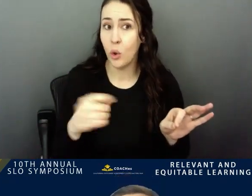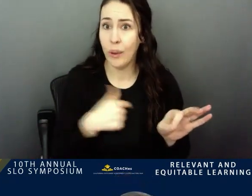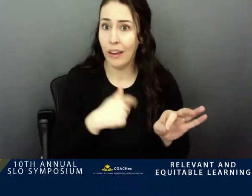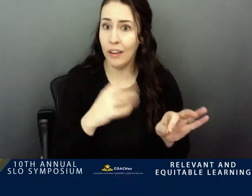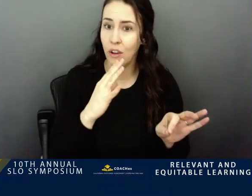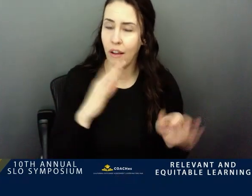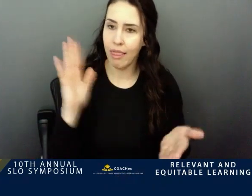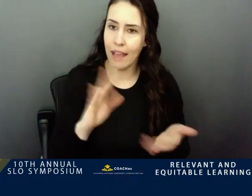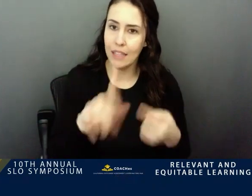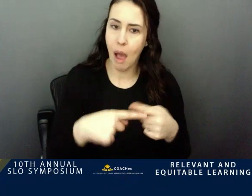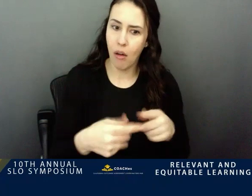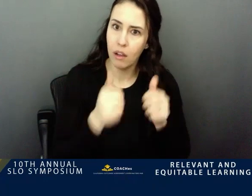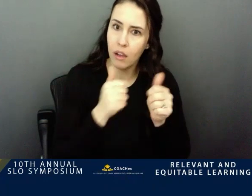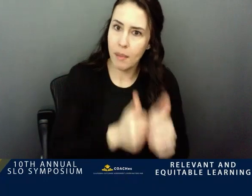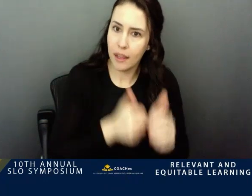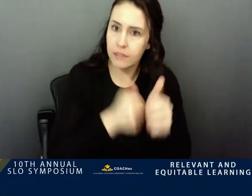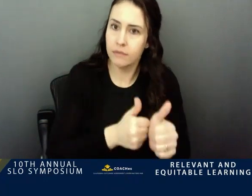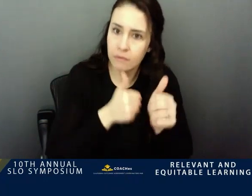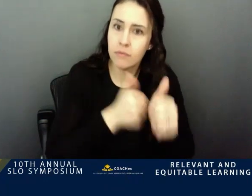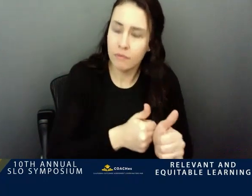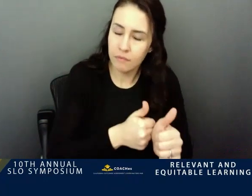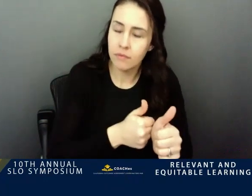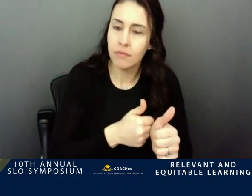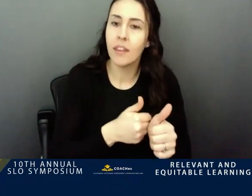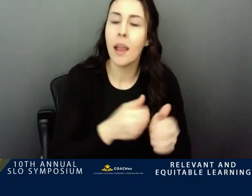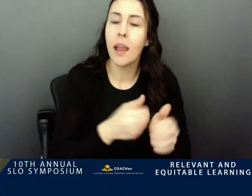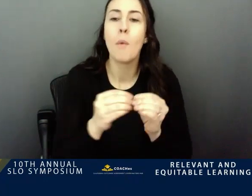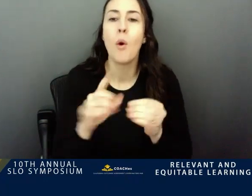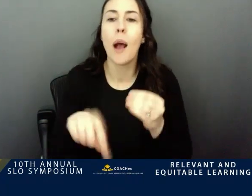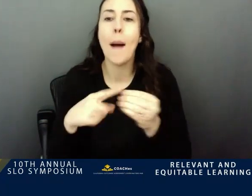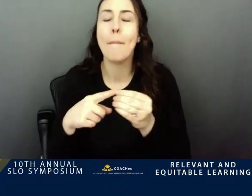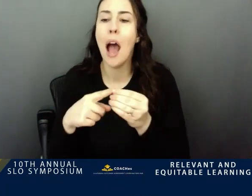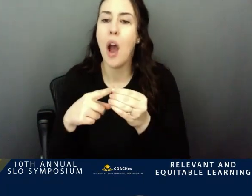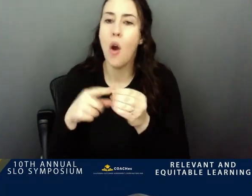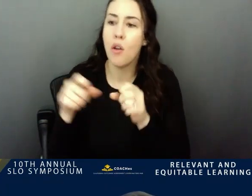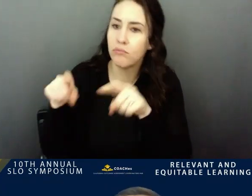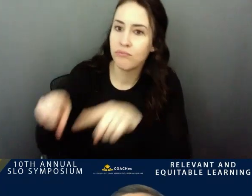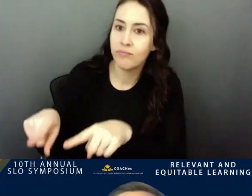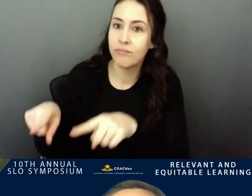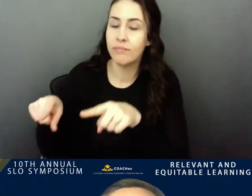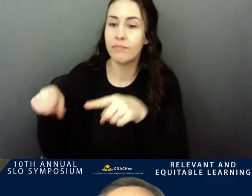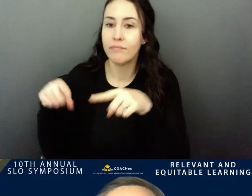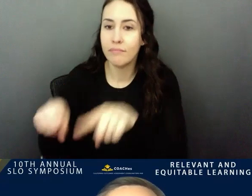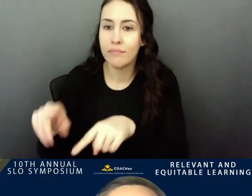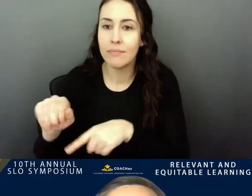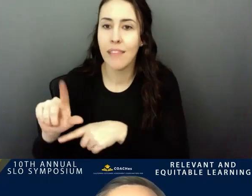compliance, compliance, compliance, and more about alignment, alignment, alignment. It's a very subtle difference, but I think it's a